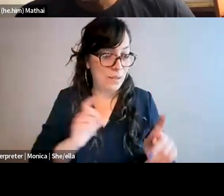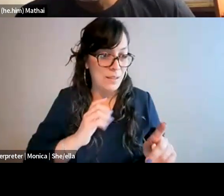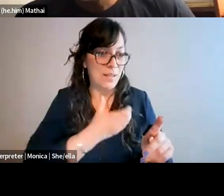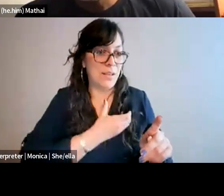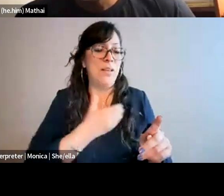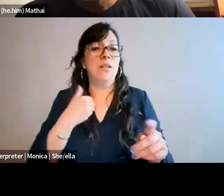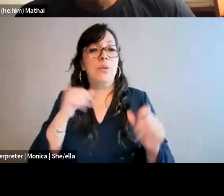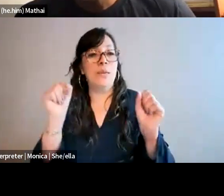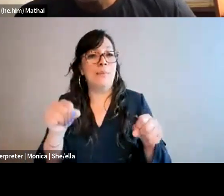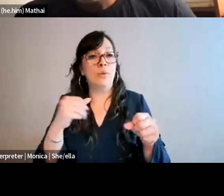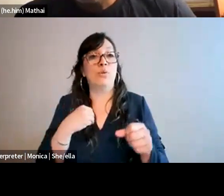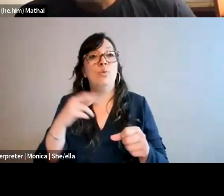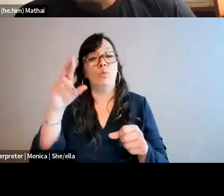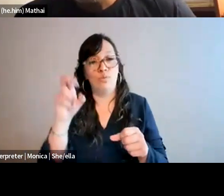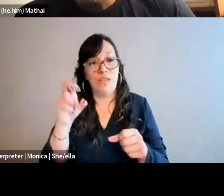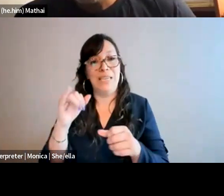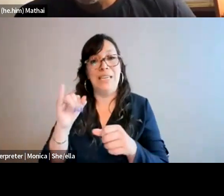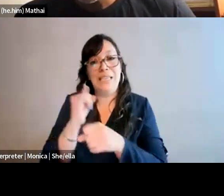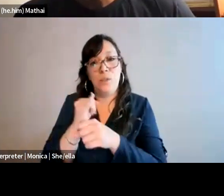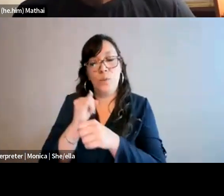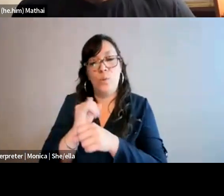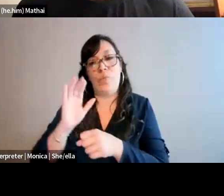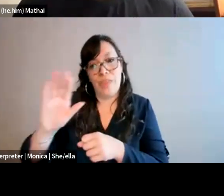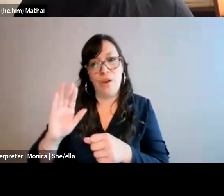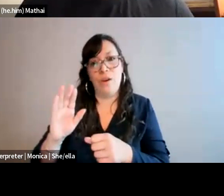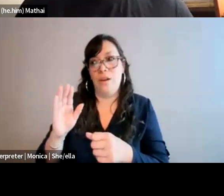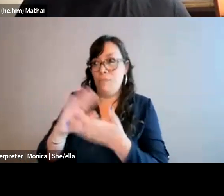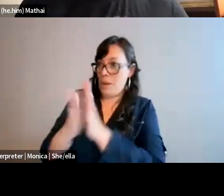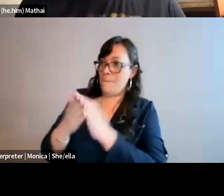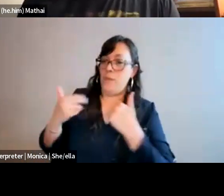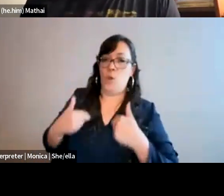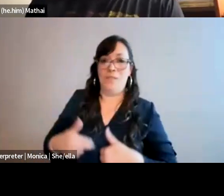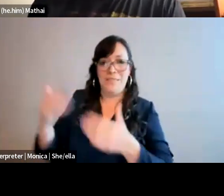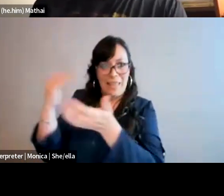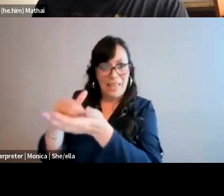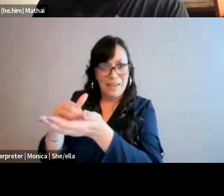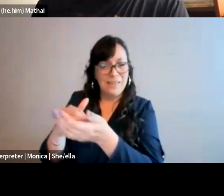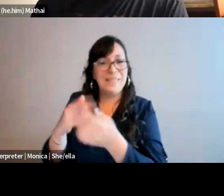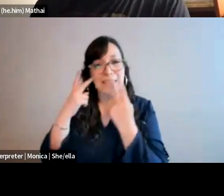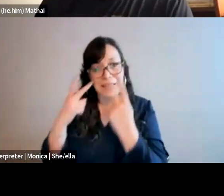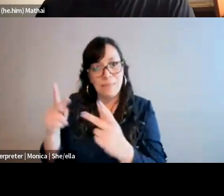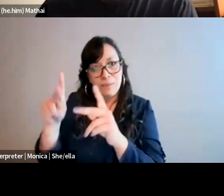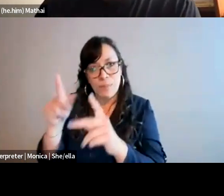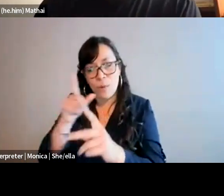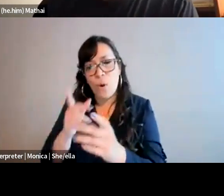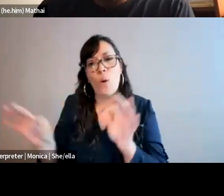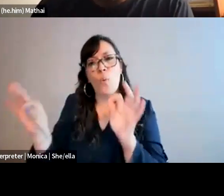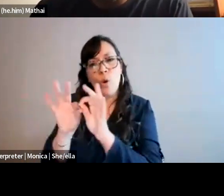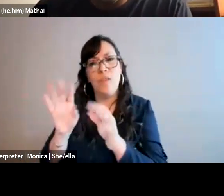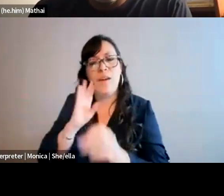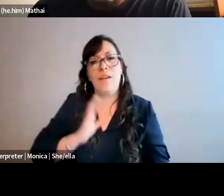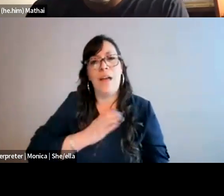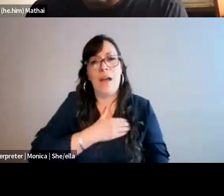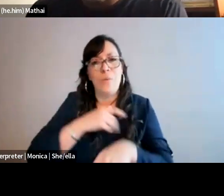to reinstitute their humanity and see them as somebody who is worthy of our time,